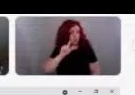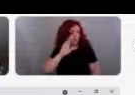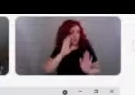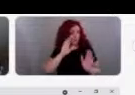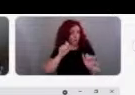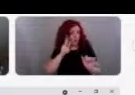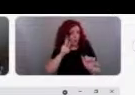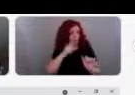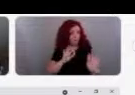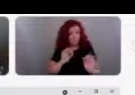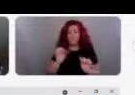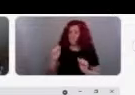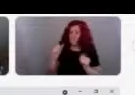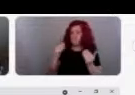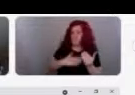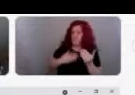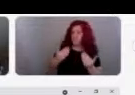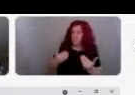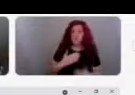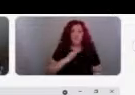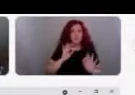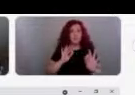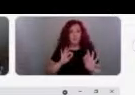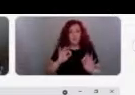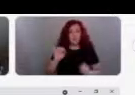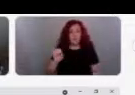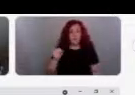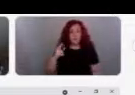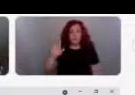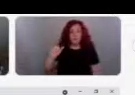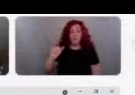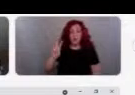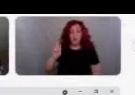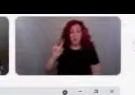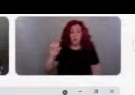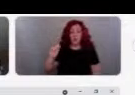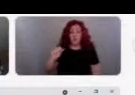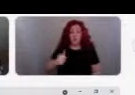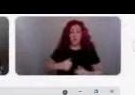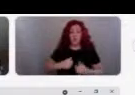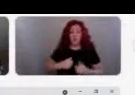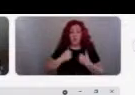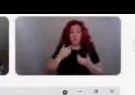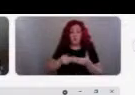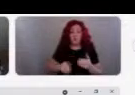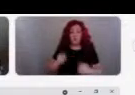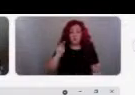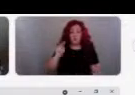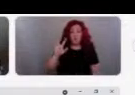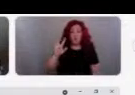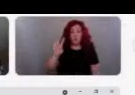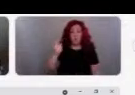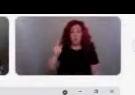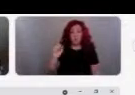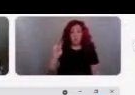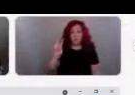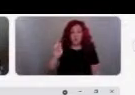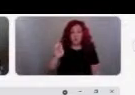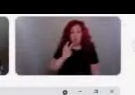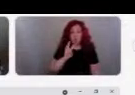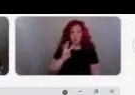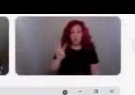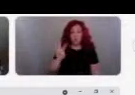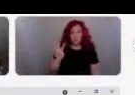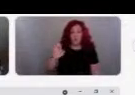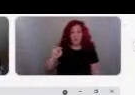please proceed perfect my name is joshua wells i live near north 31st avenue and west encounter boulevard over in